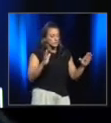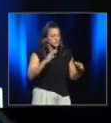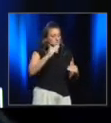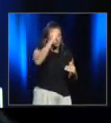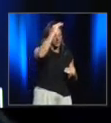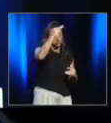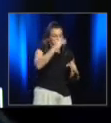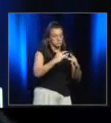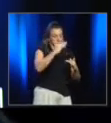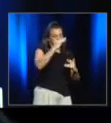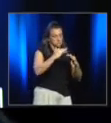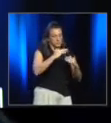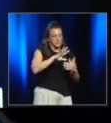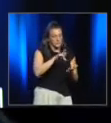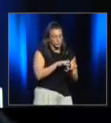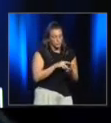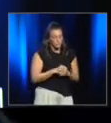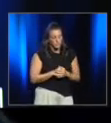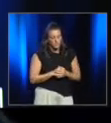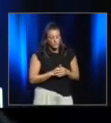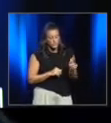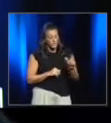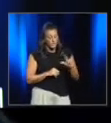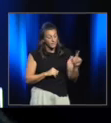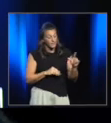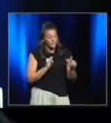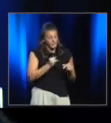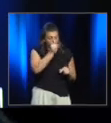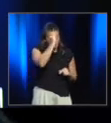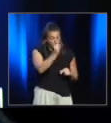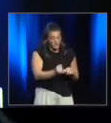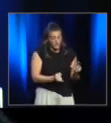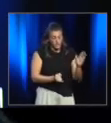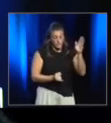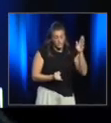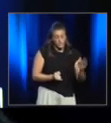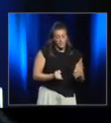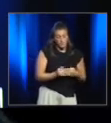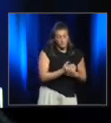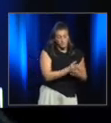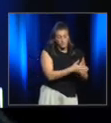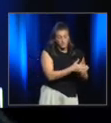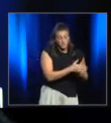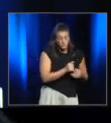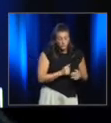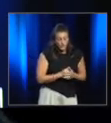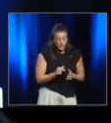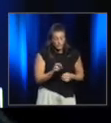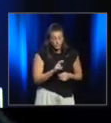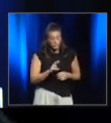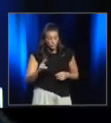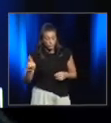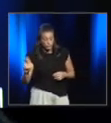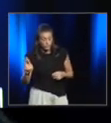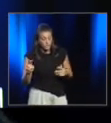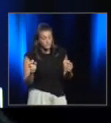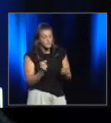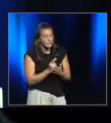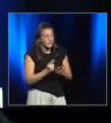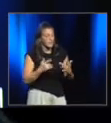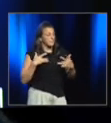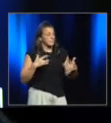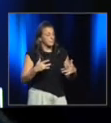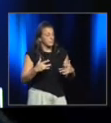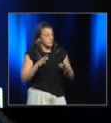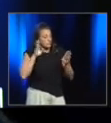there. So anything to the left of that little black line, they're feeding predominantly on fish. Anything to the right, they're feeding predominantly on squid.